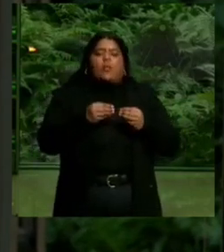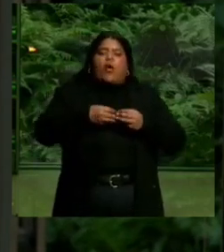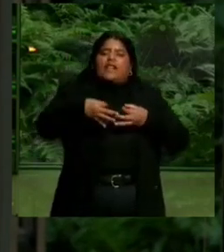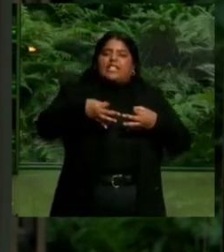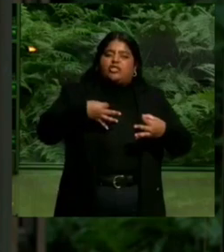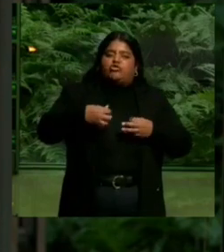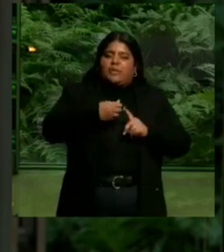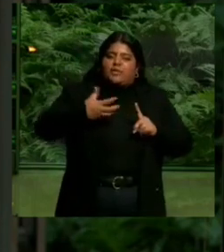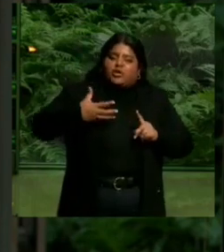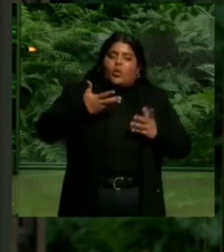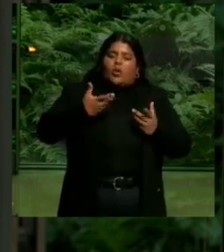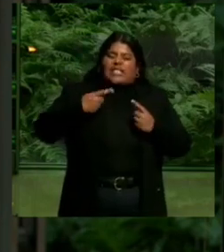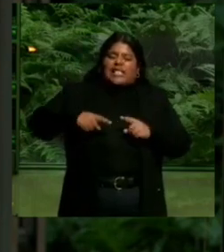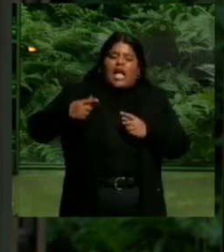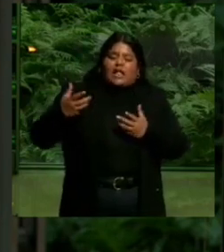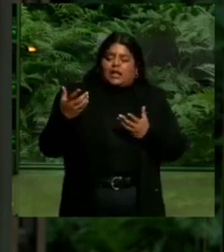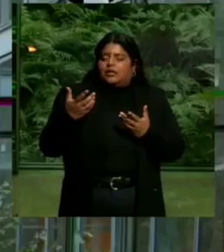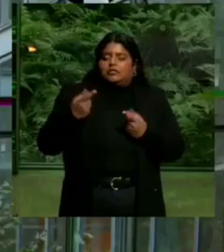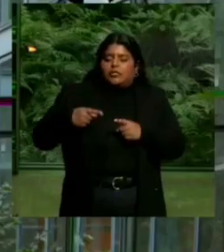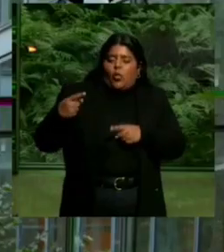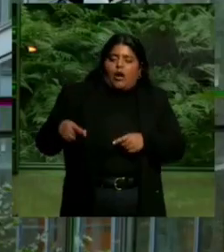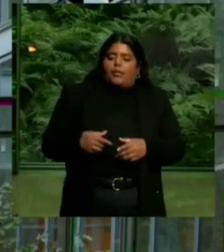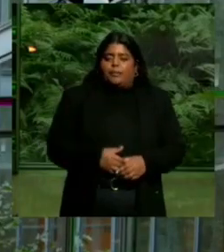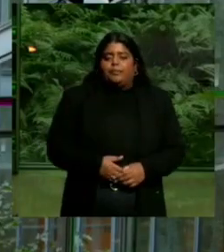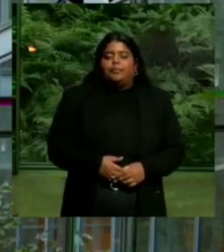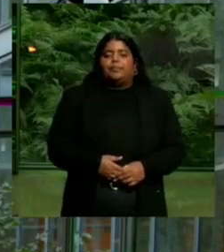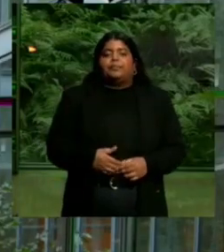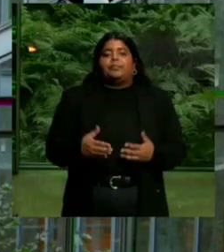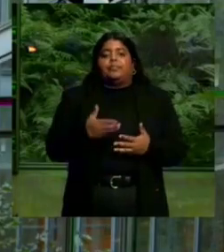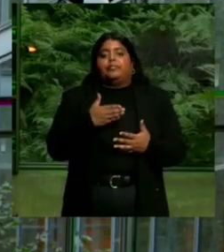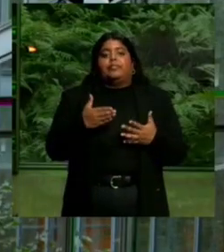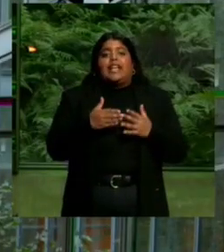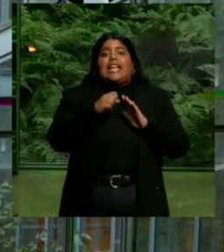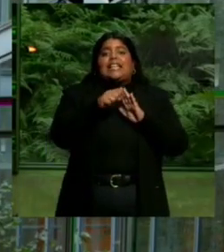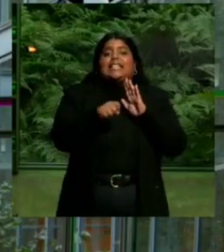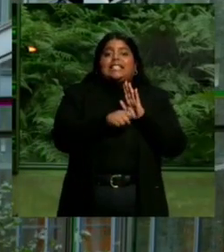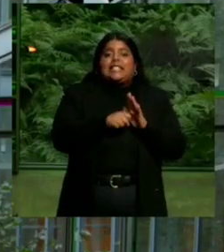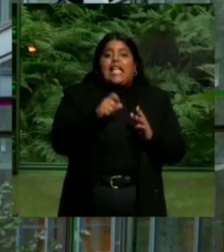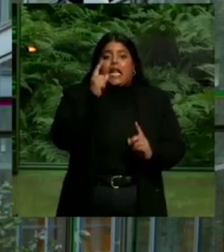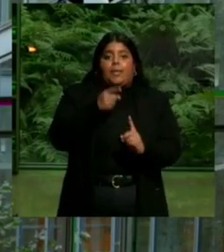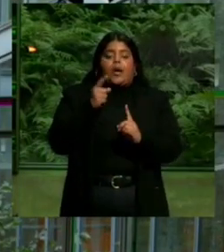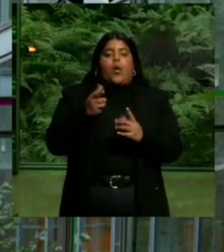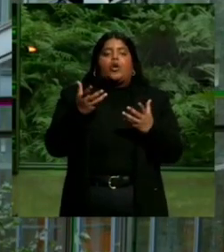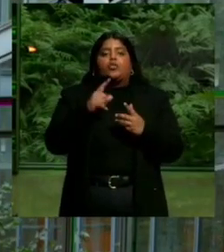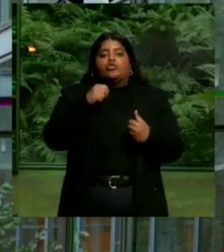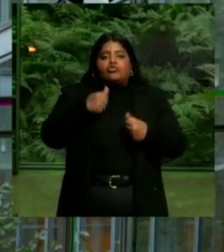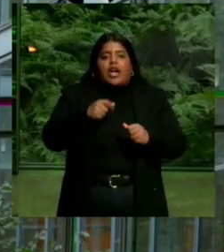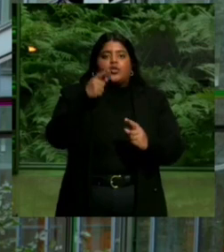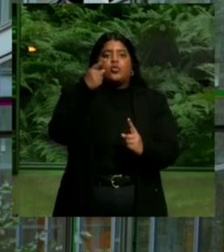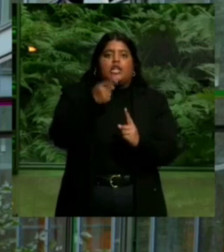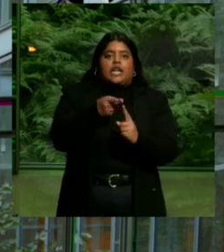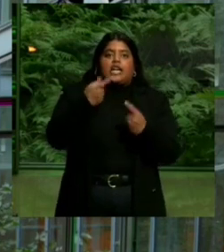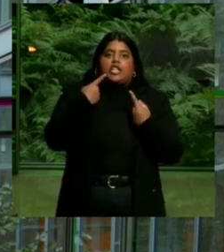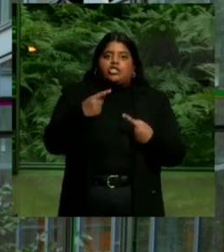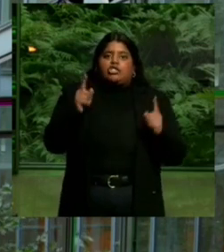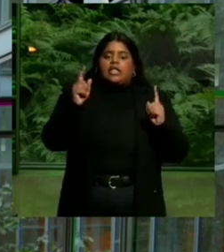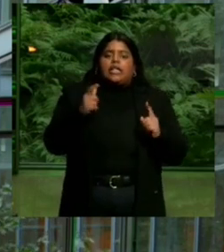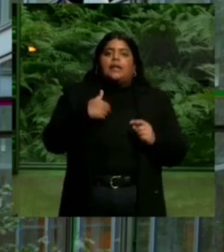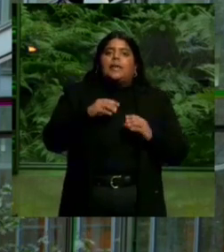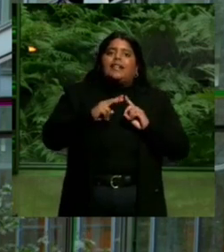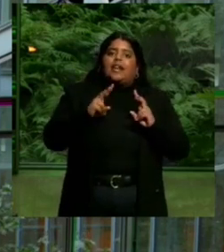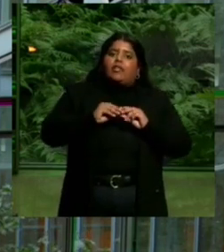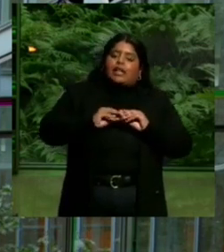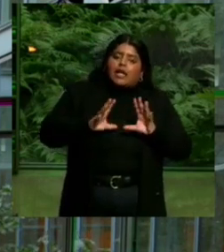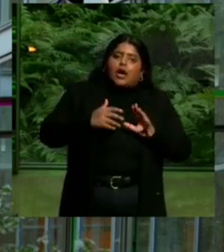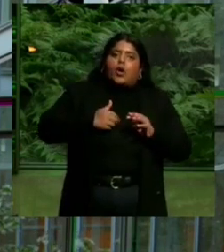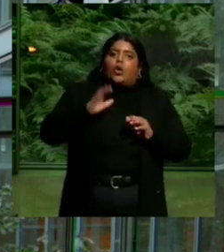of what's going on. State the objective. What are you trying to achieve? Be very clear about that. Hey, we're looking to